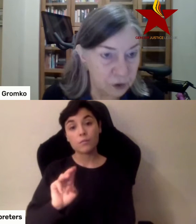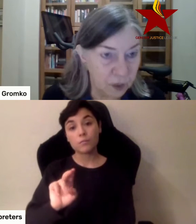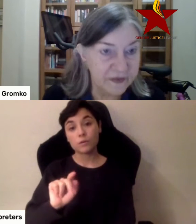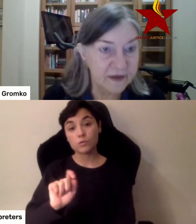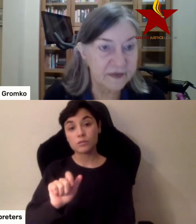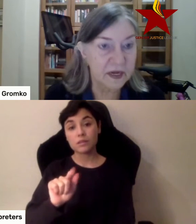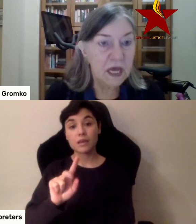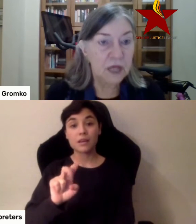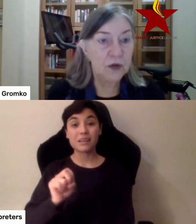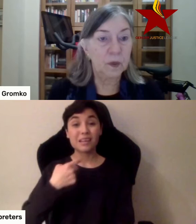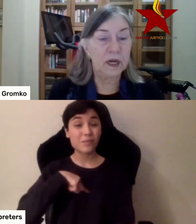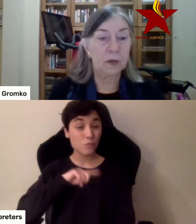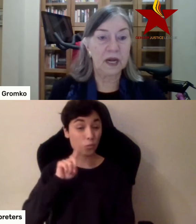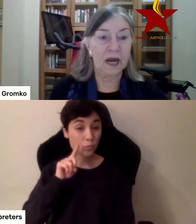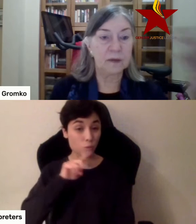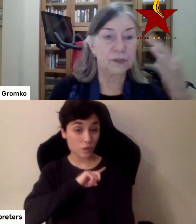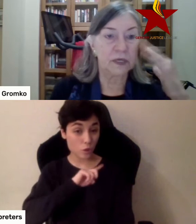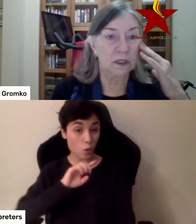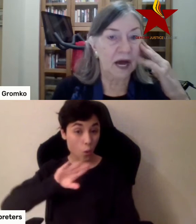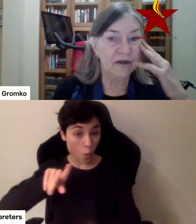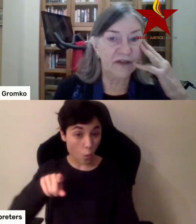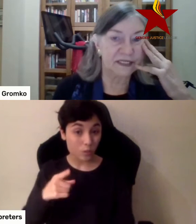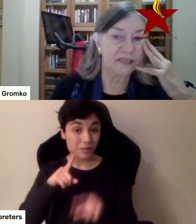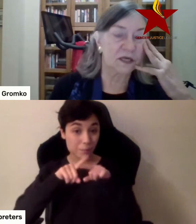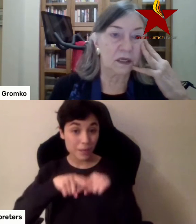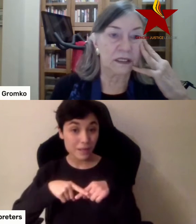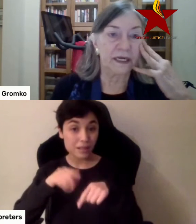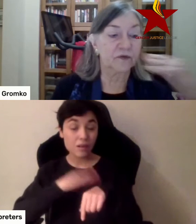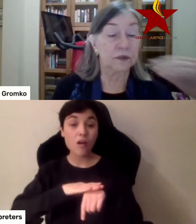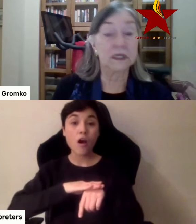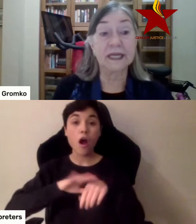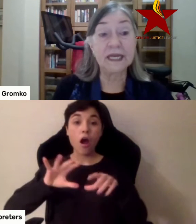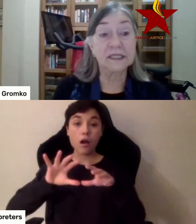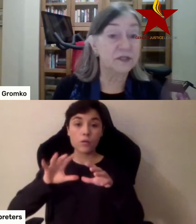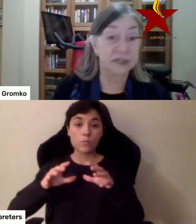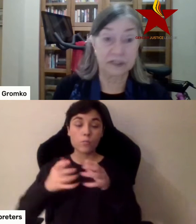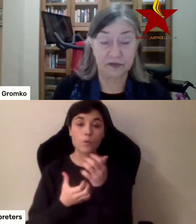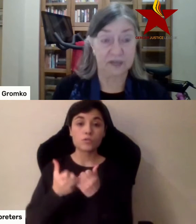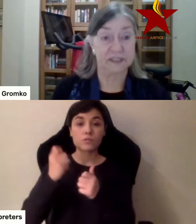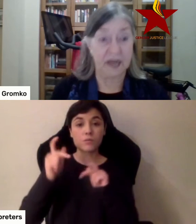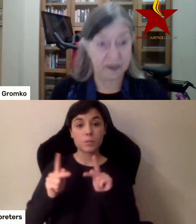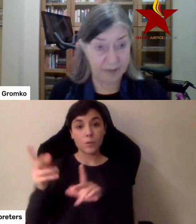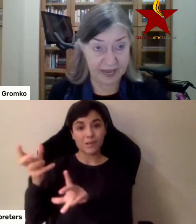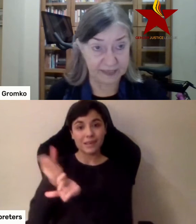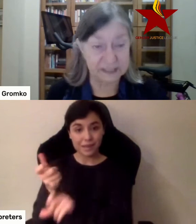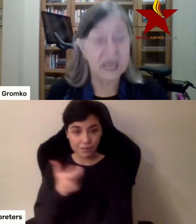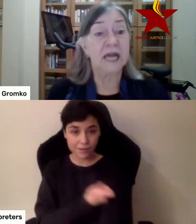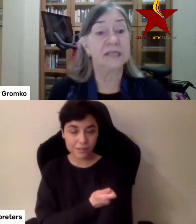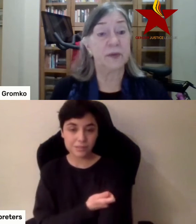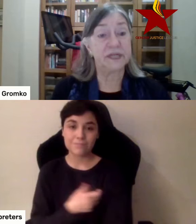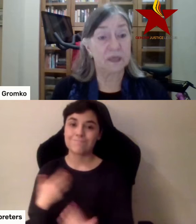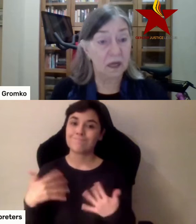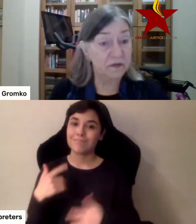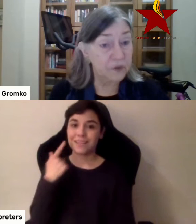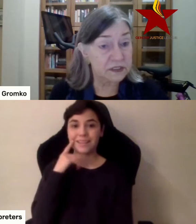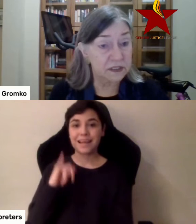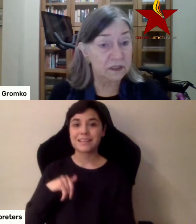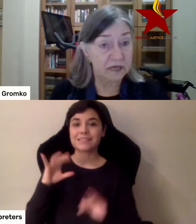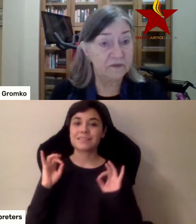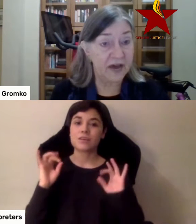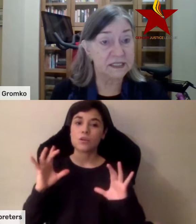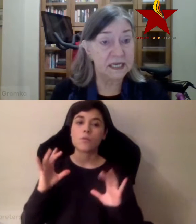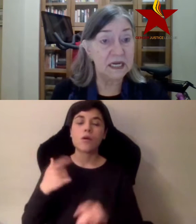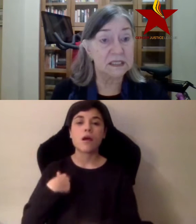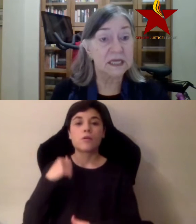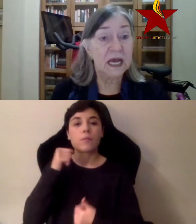I really do. I think that, when I was doing a lot of vaccines in our clinic for little kids, I used to deliver a ton of babies. And so we did all of those